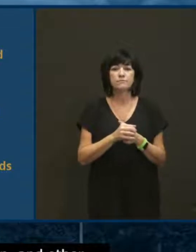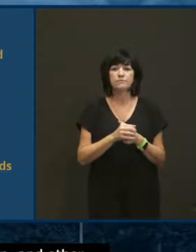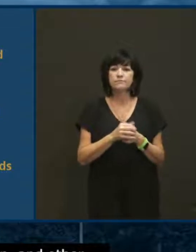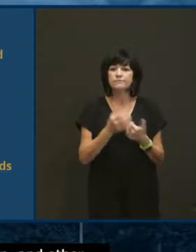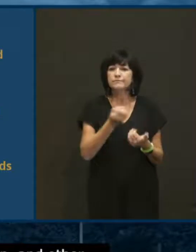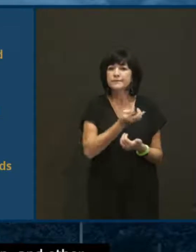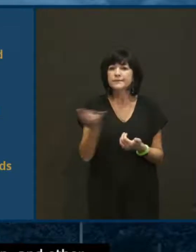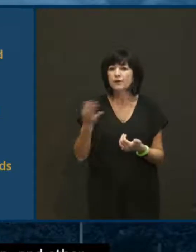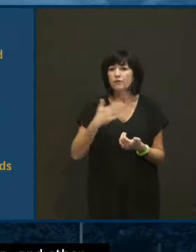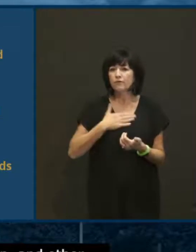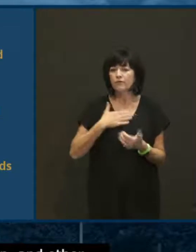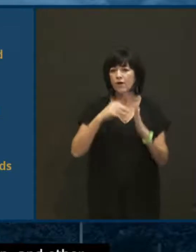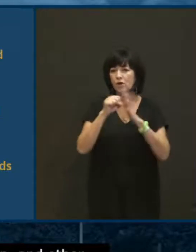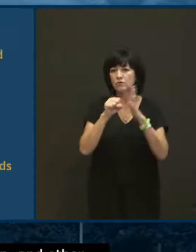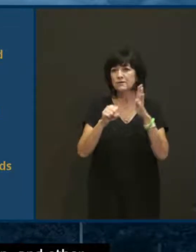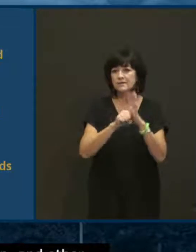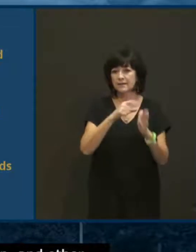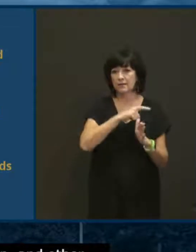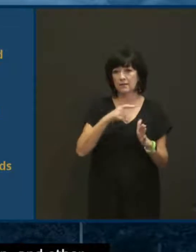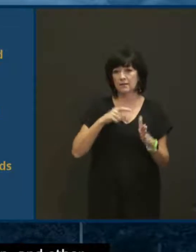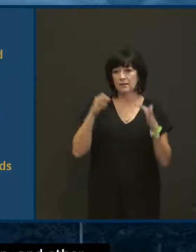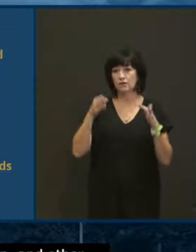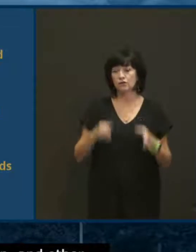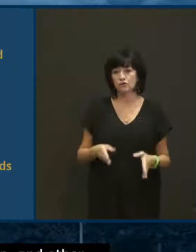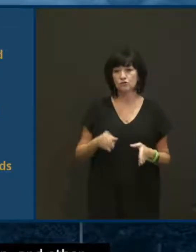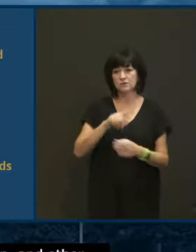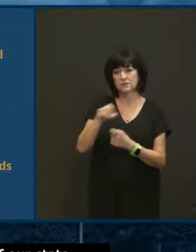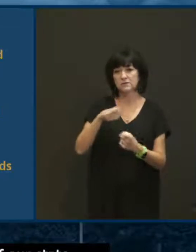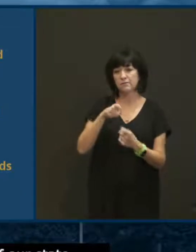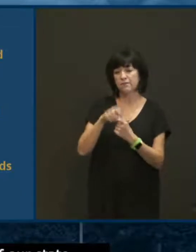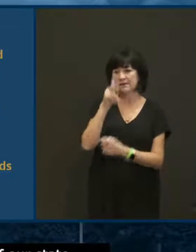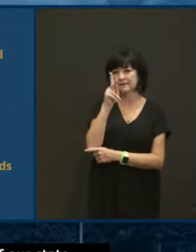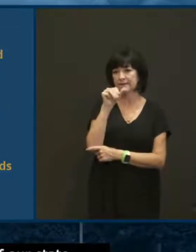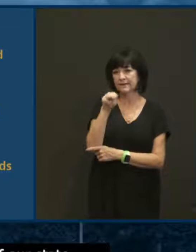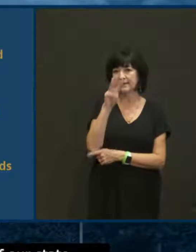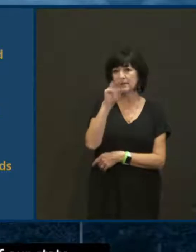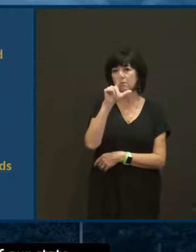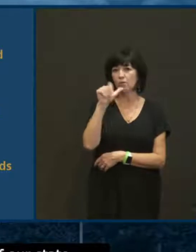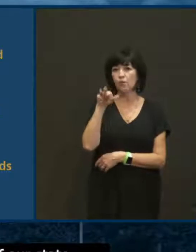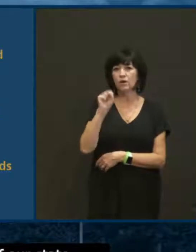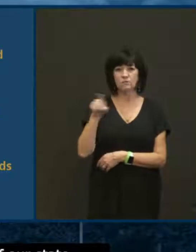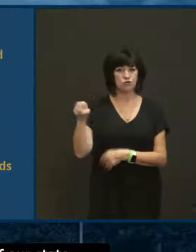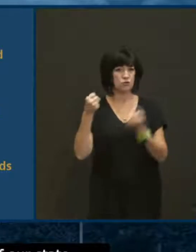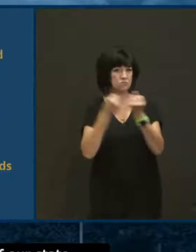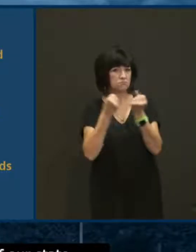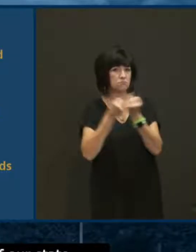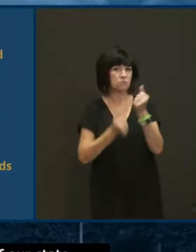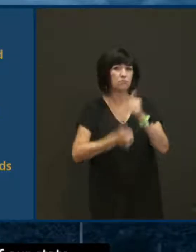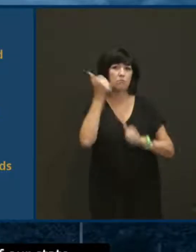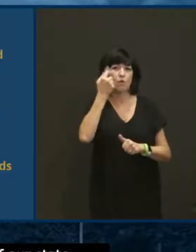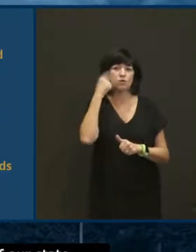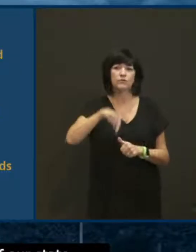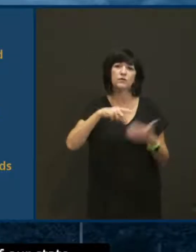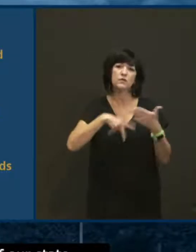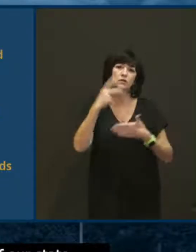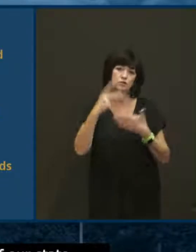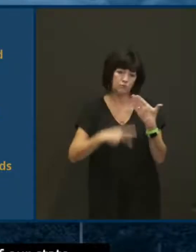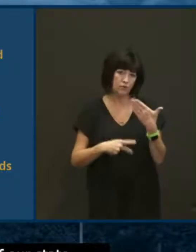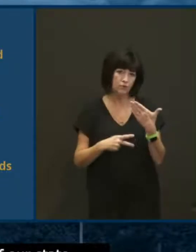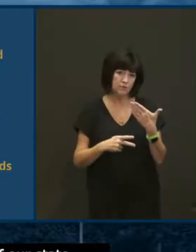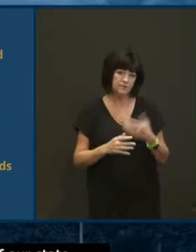of our state legislators, particularly Representative Kim Williams, who's been an advocate for this, and many others have as well. And